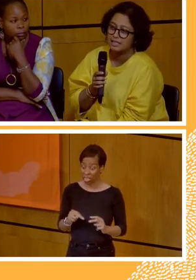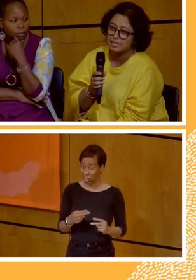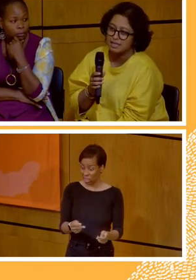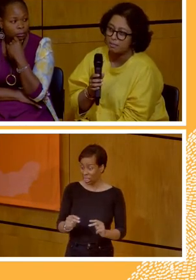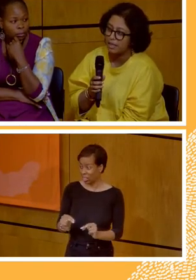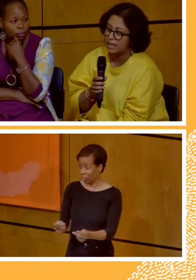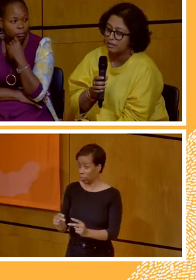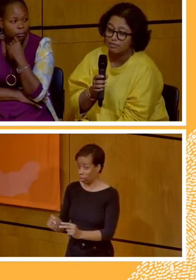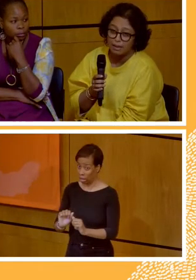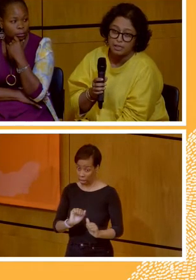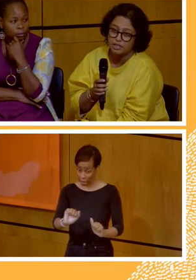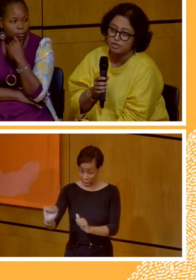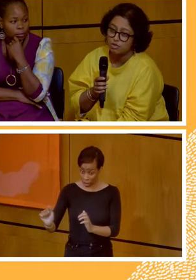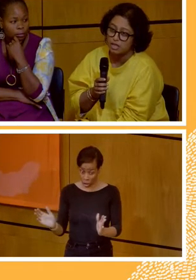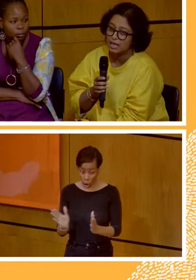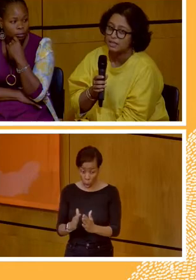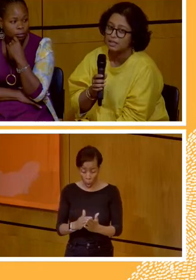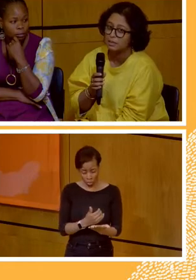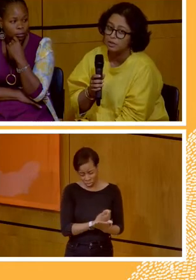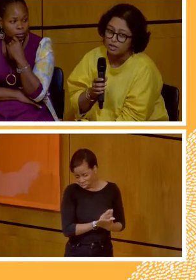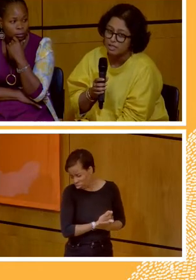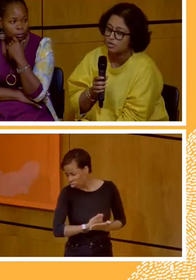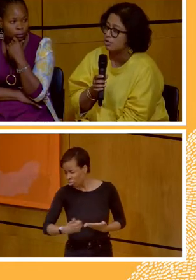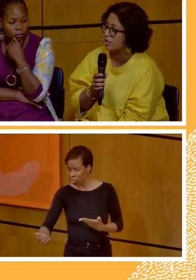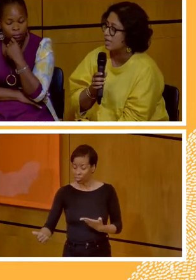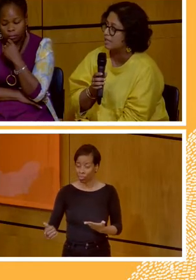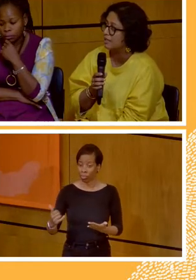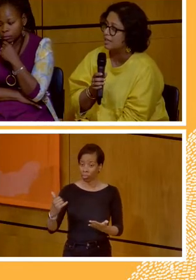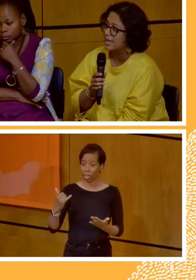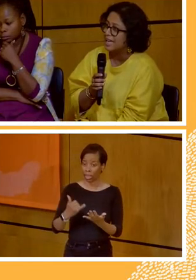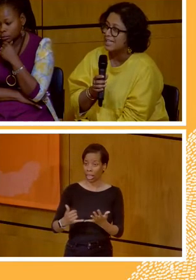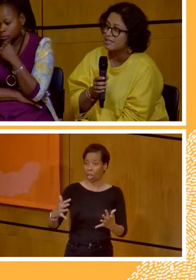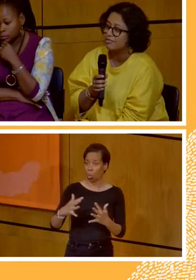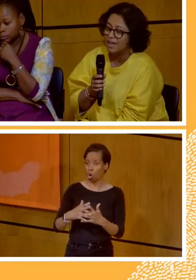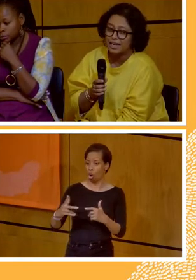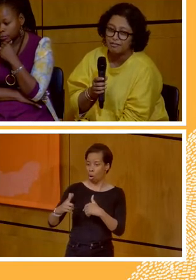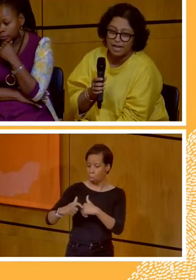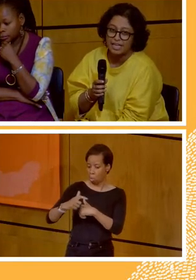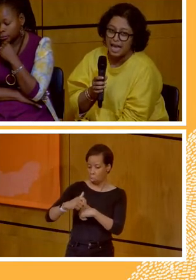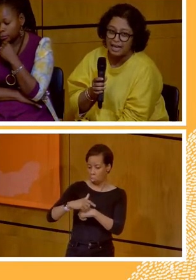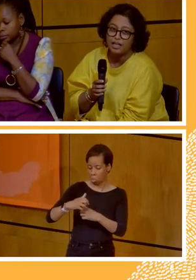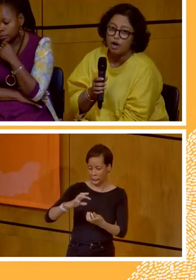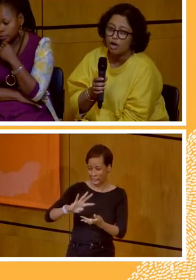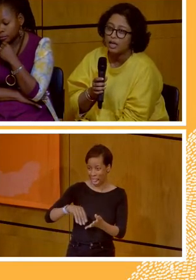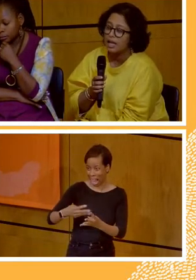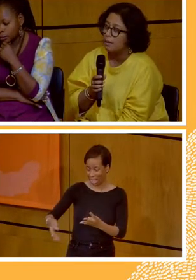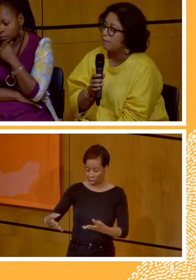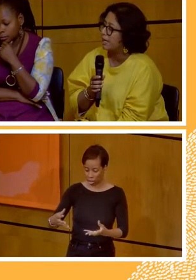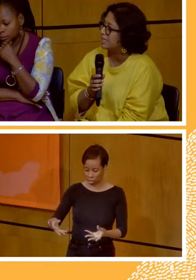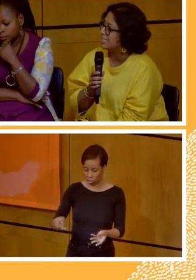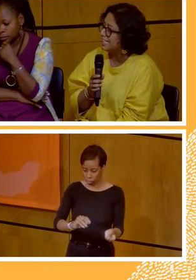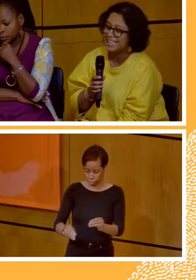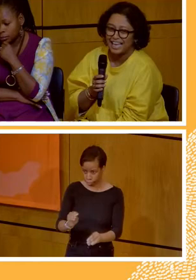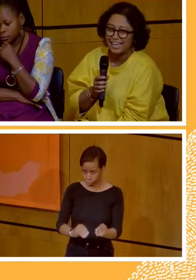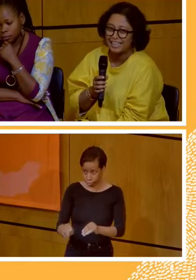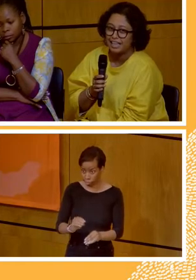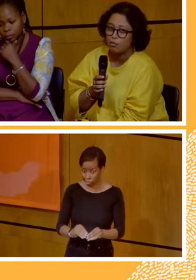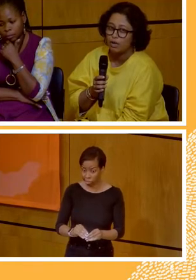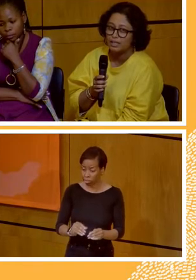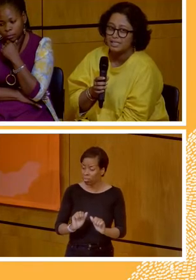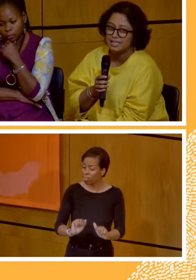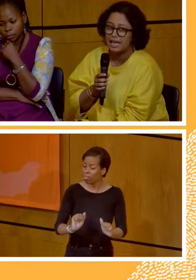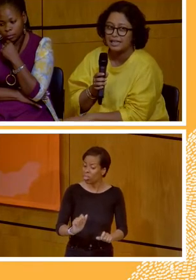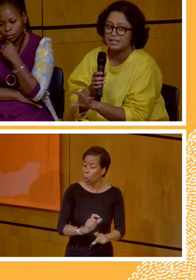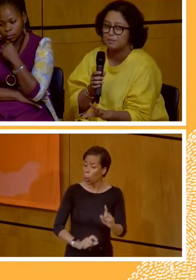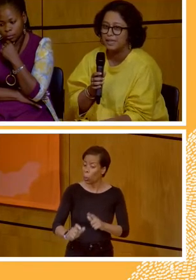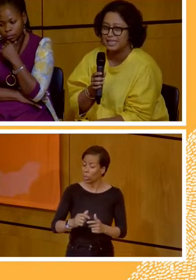these, and this is something that families do together, the communities do together. It's very, very analog, but till then, they